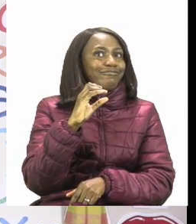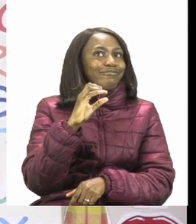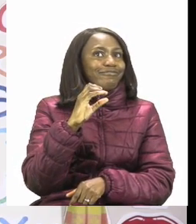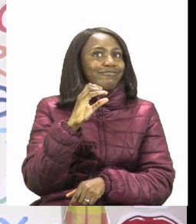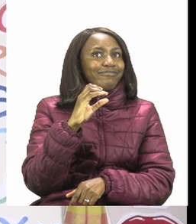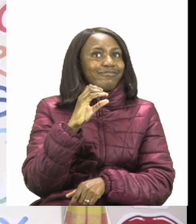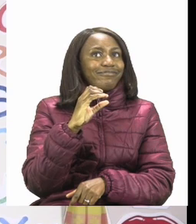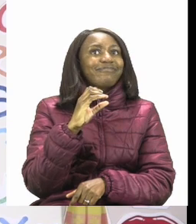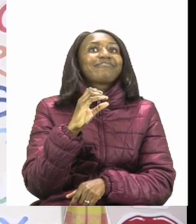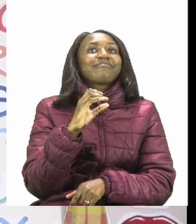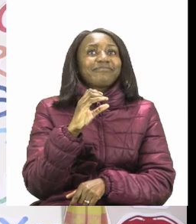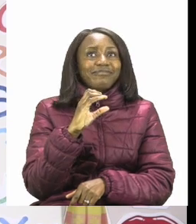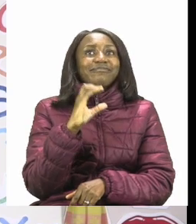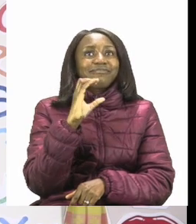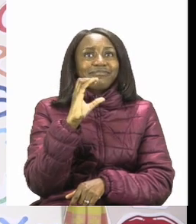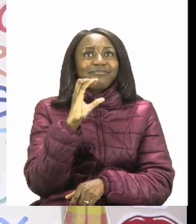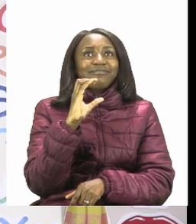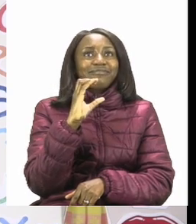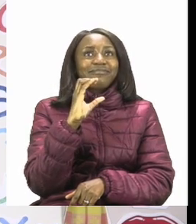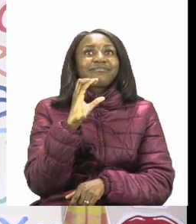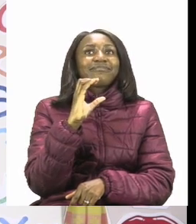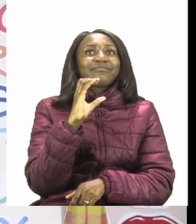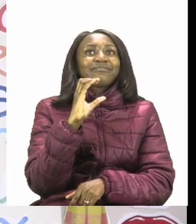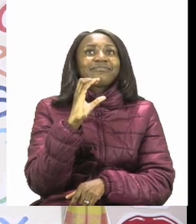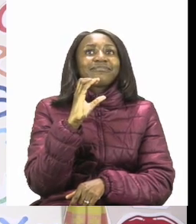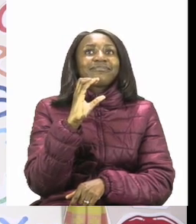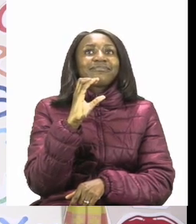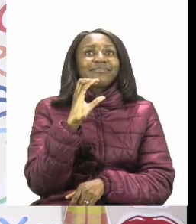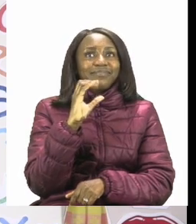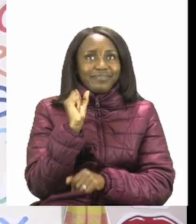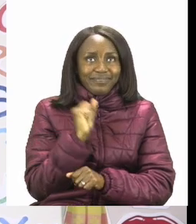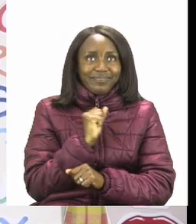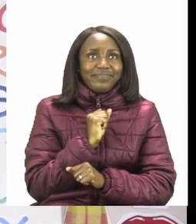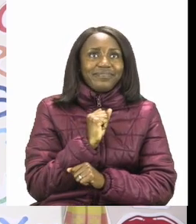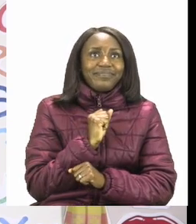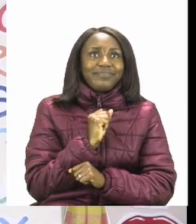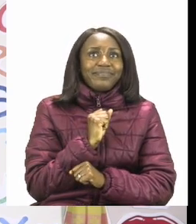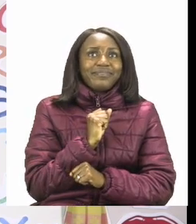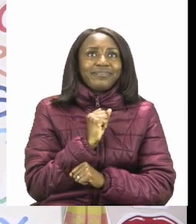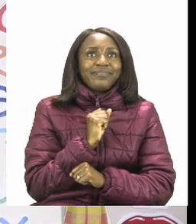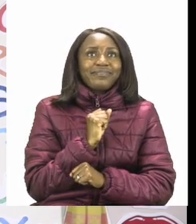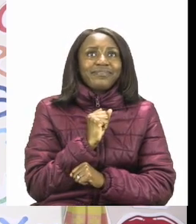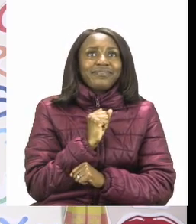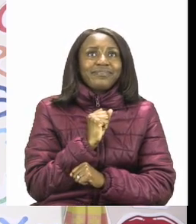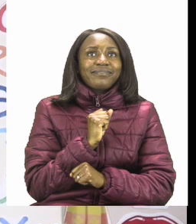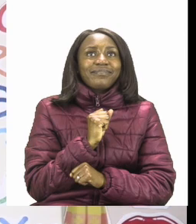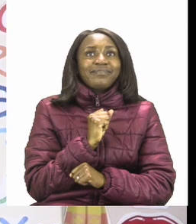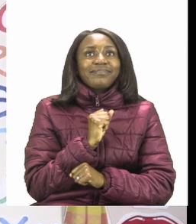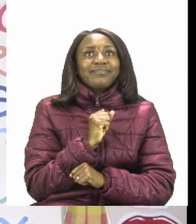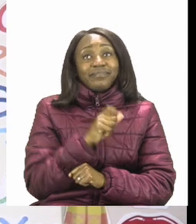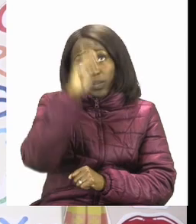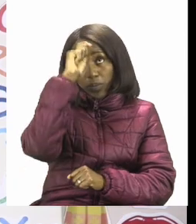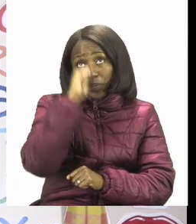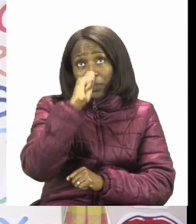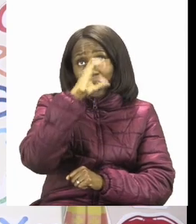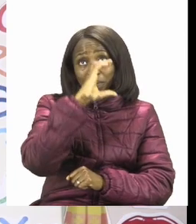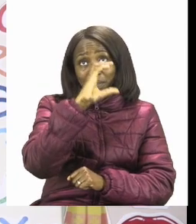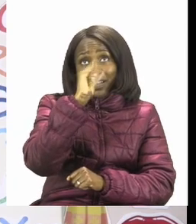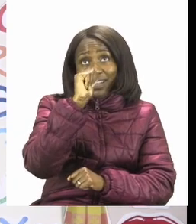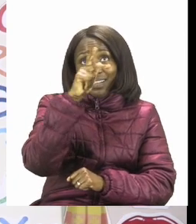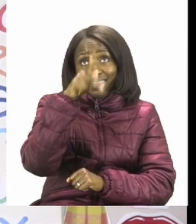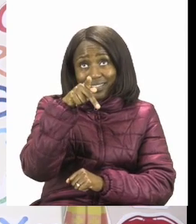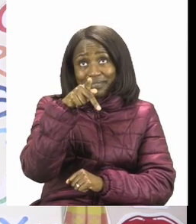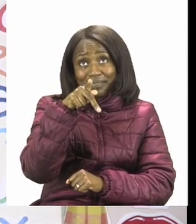that we can use or see in our pictures. The word cap has